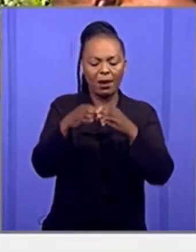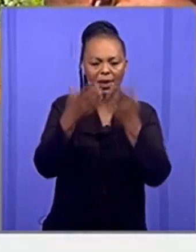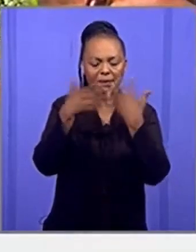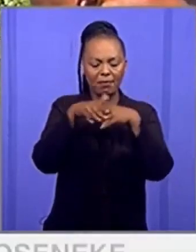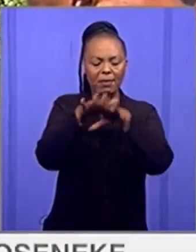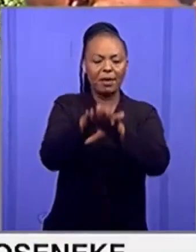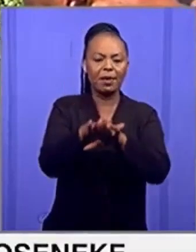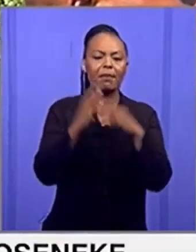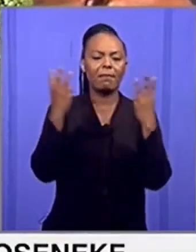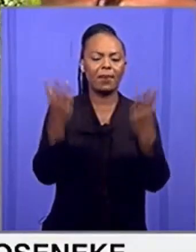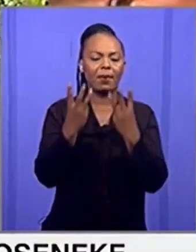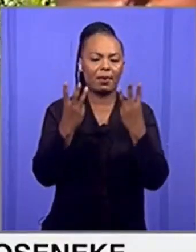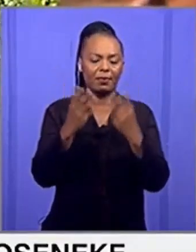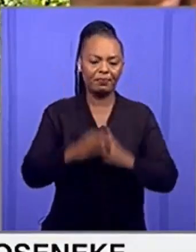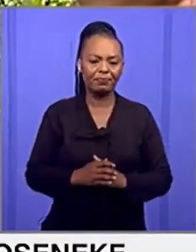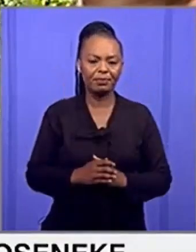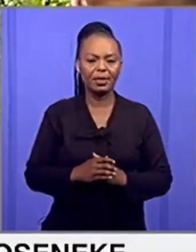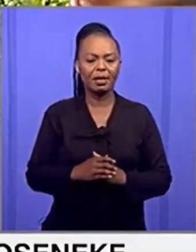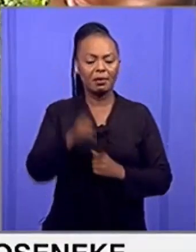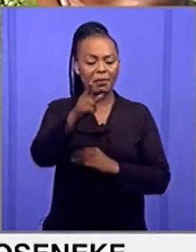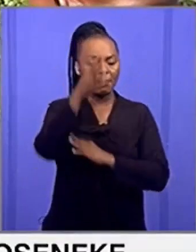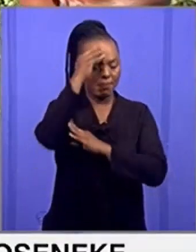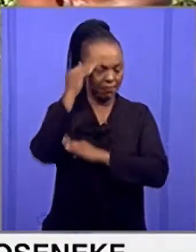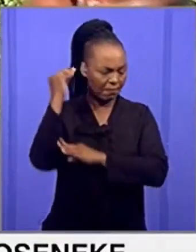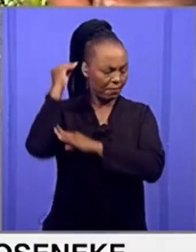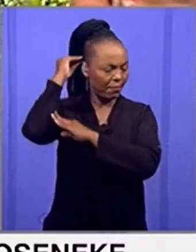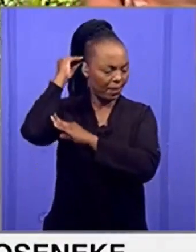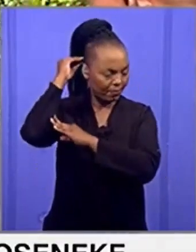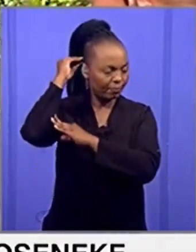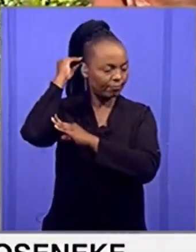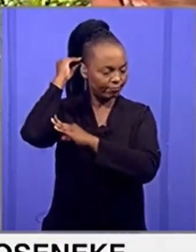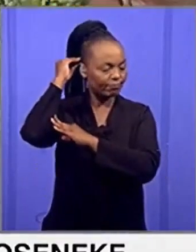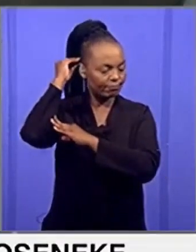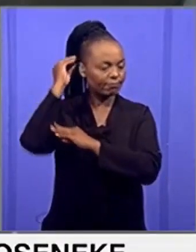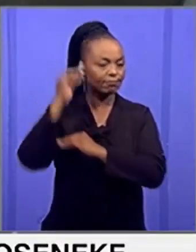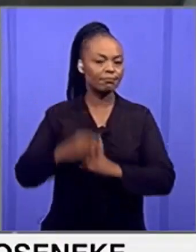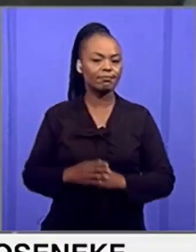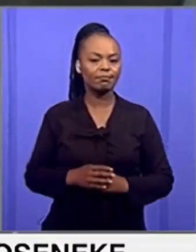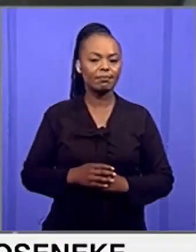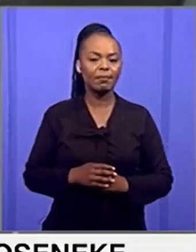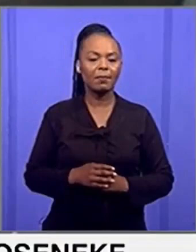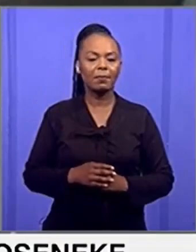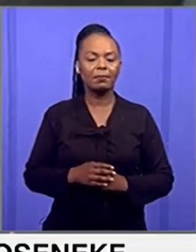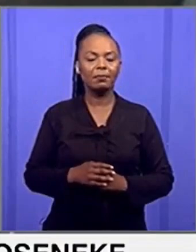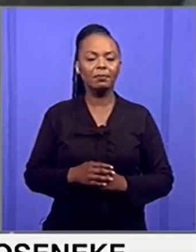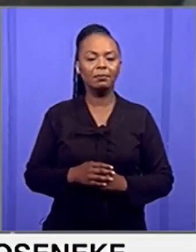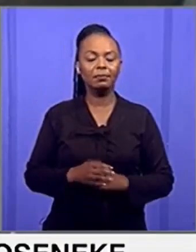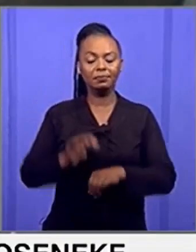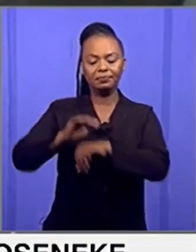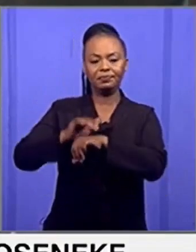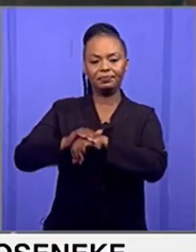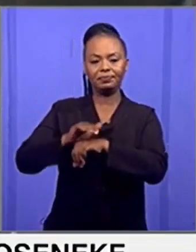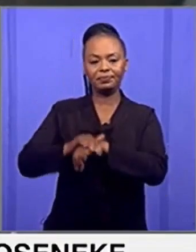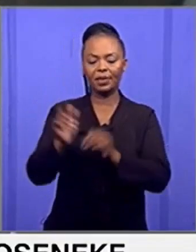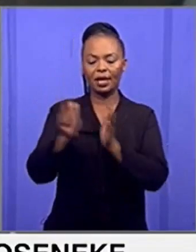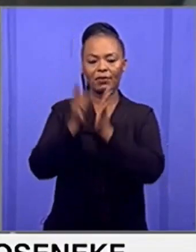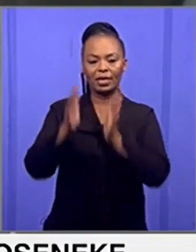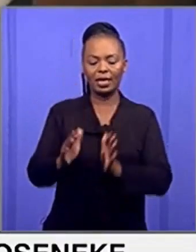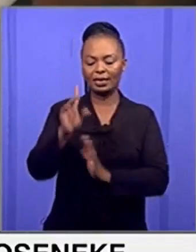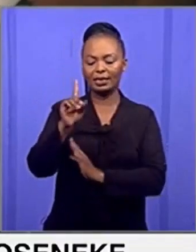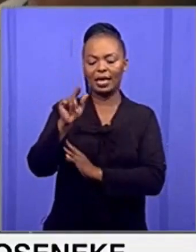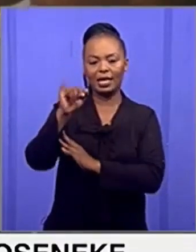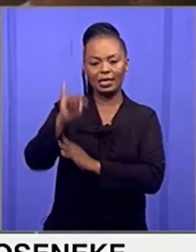people, and we take that message to heart. Motswalle wa Moseneke e leng advocate